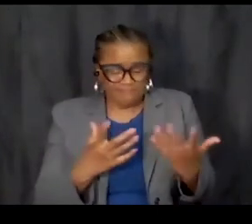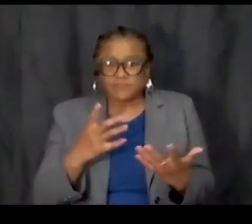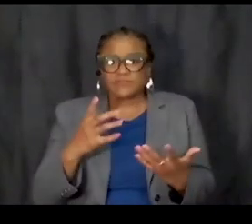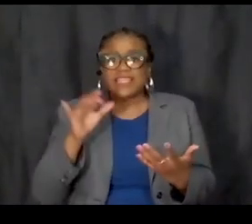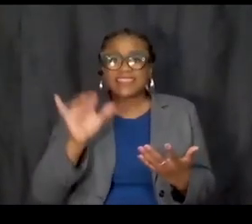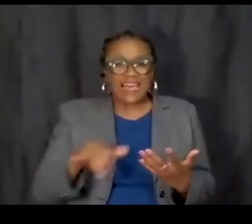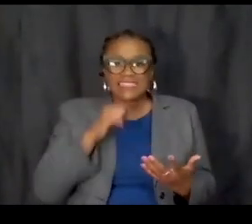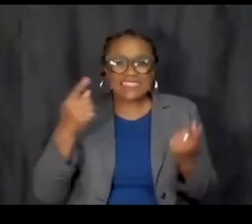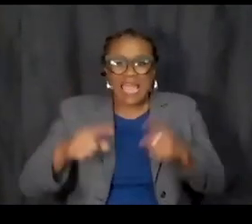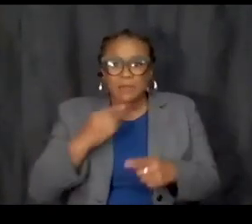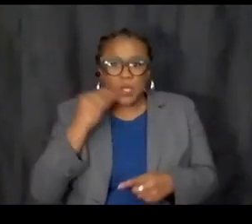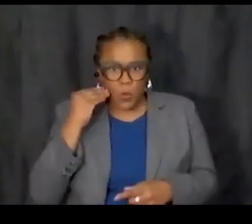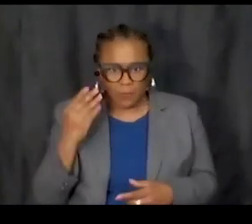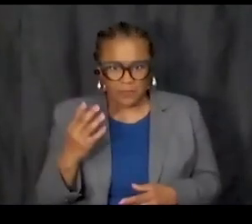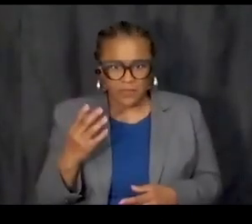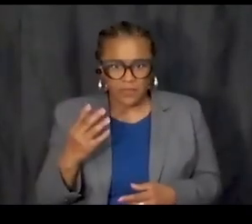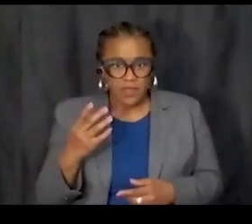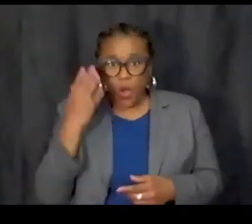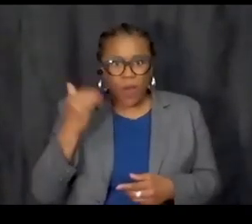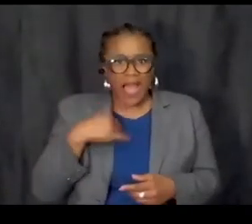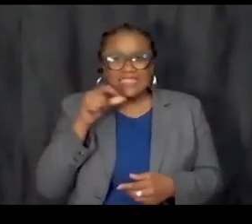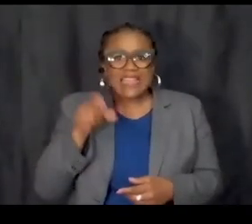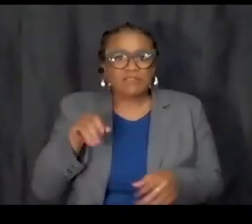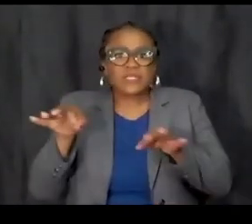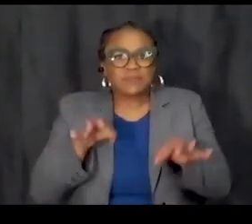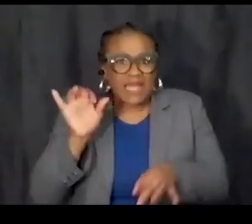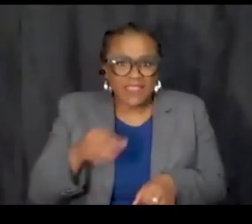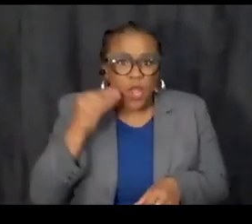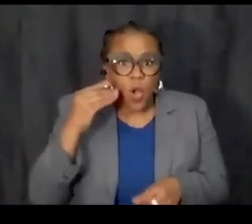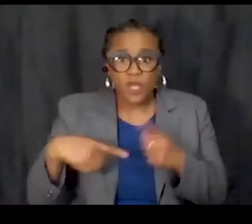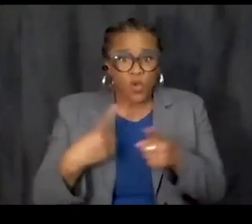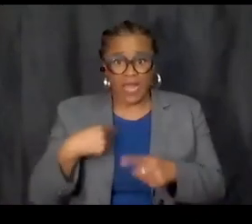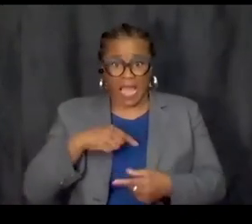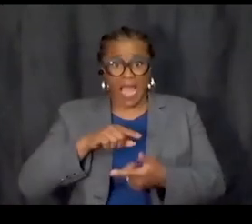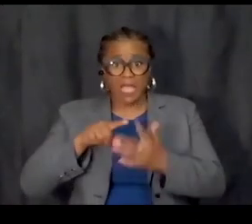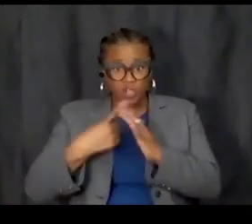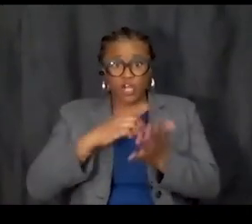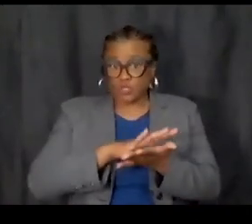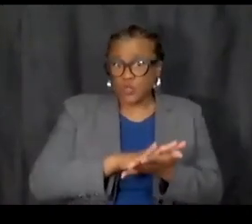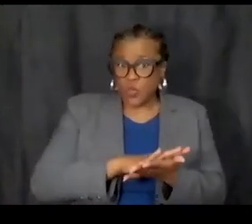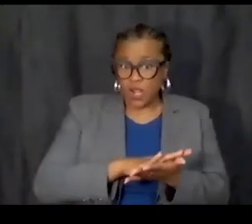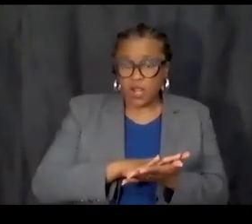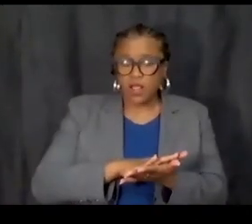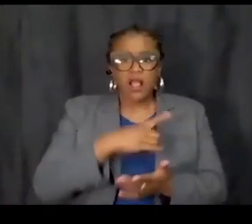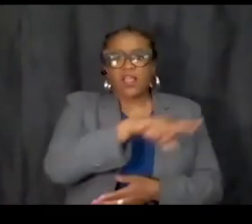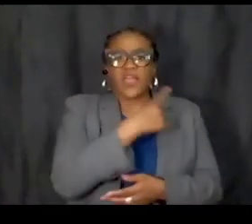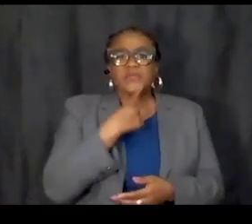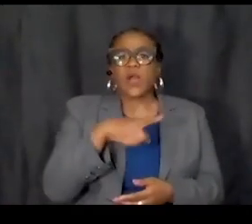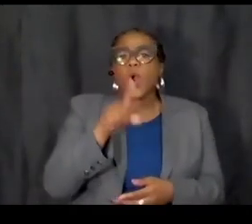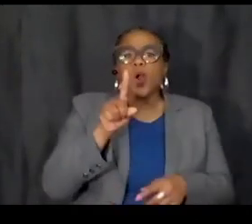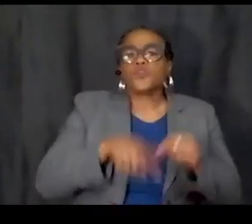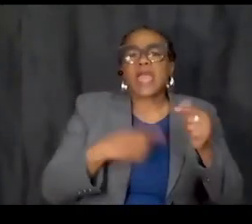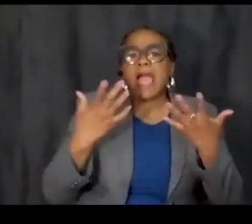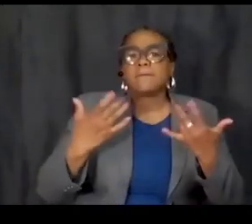home, right? Because I didn't have to explain that. So as soon as I started school, they would say, oh, well, you can't play basketball.